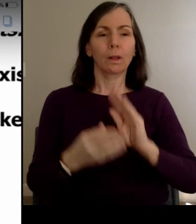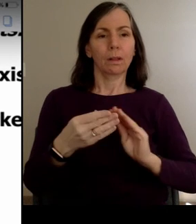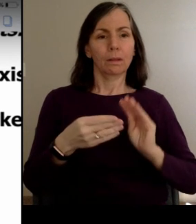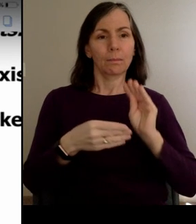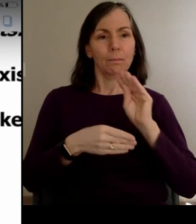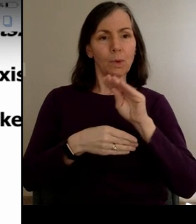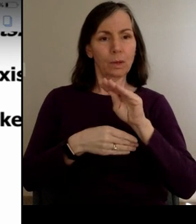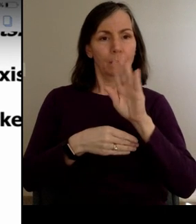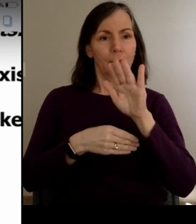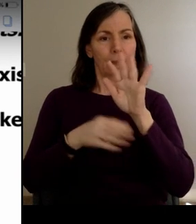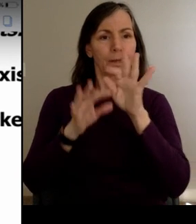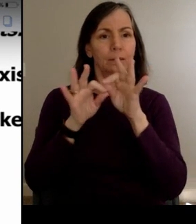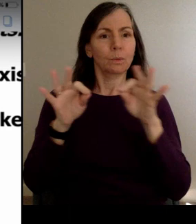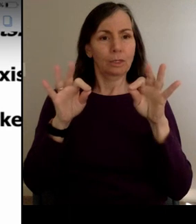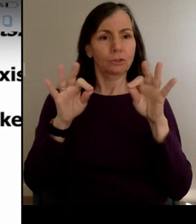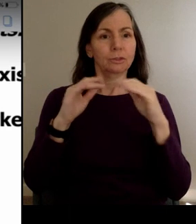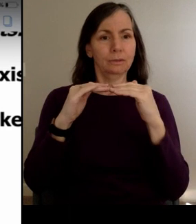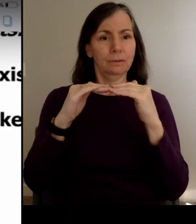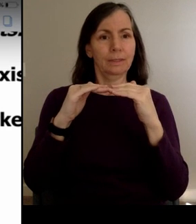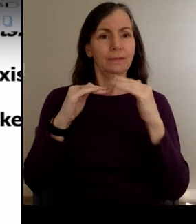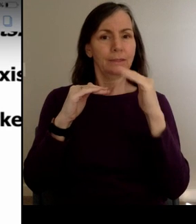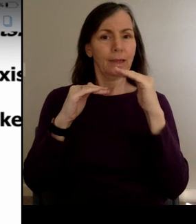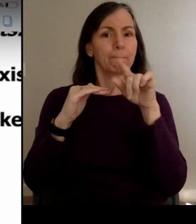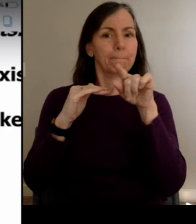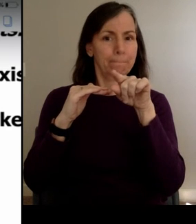original equation.